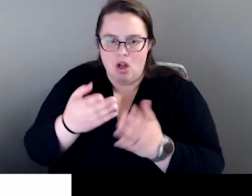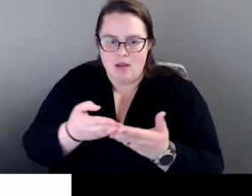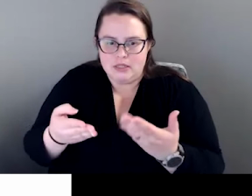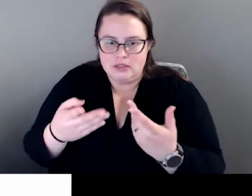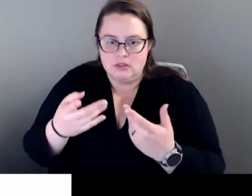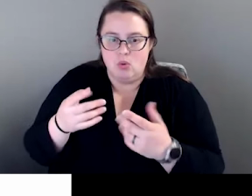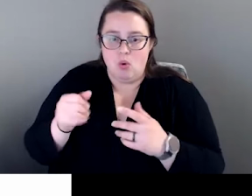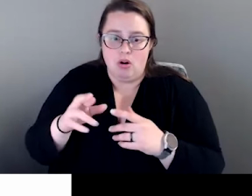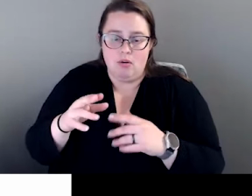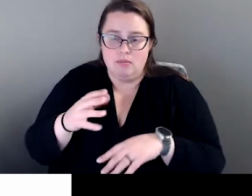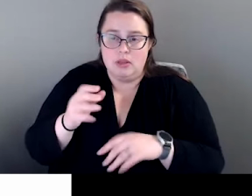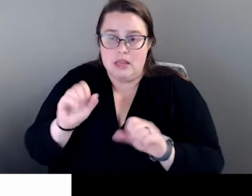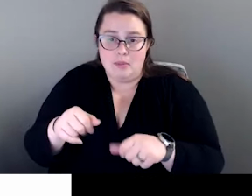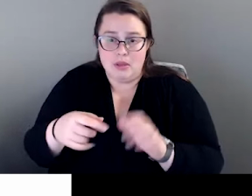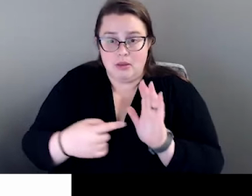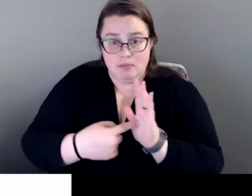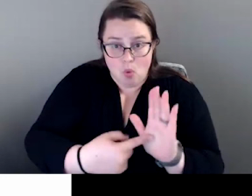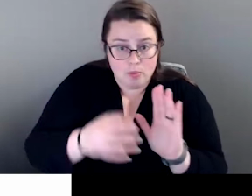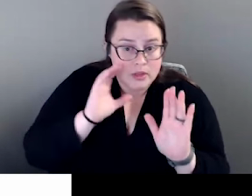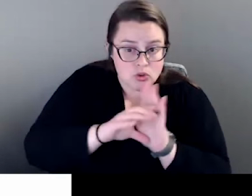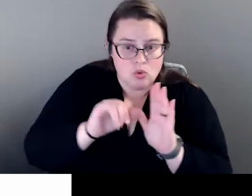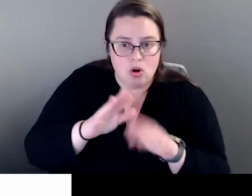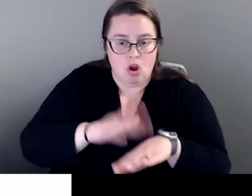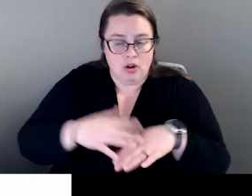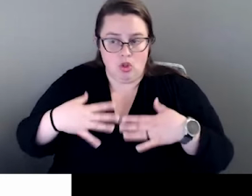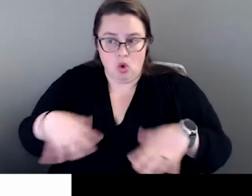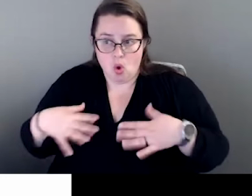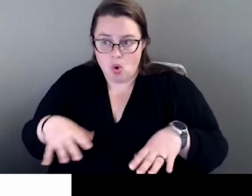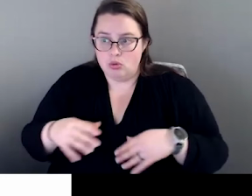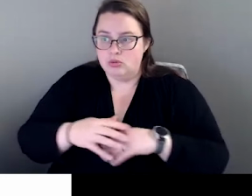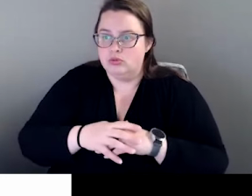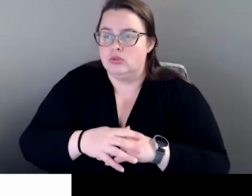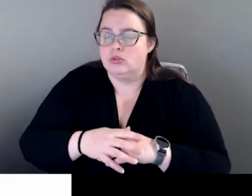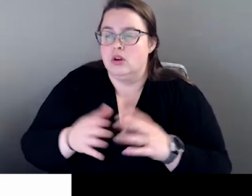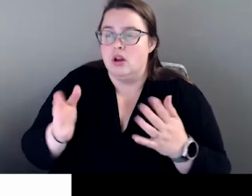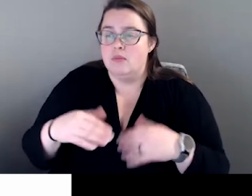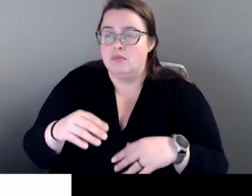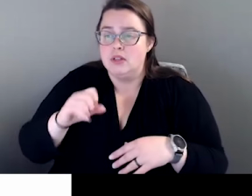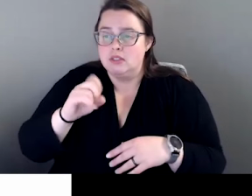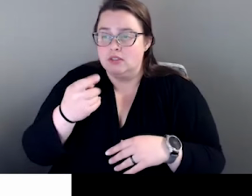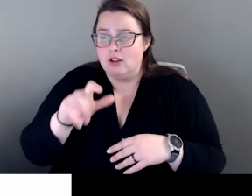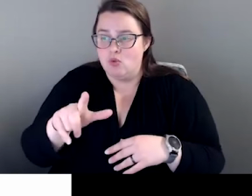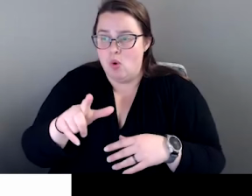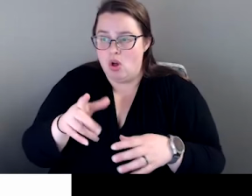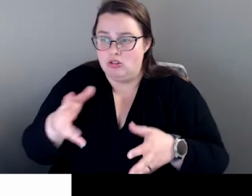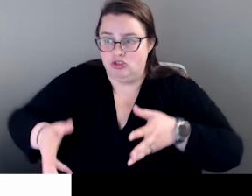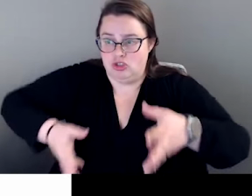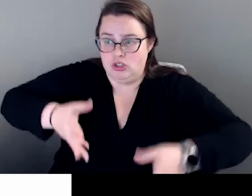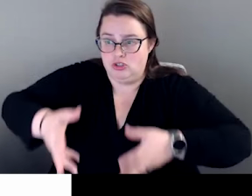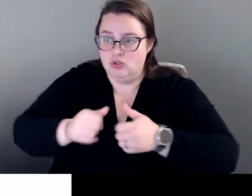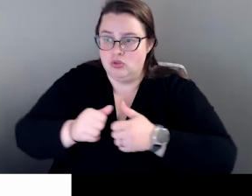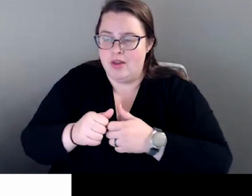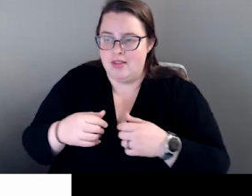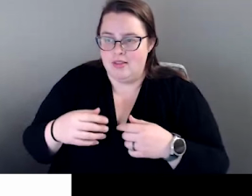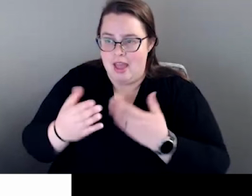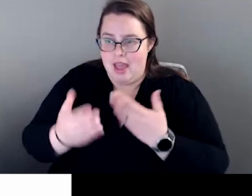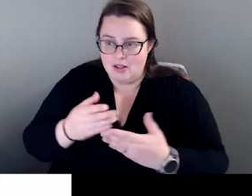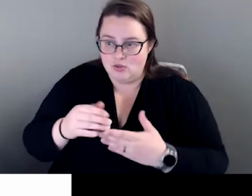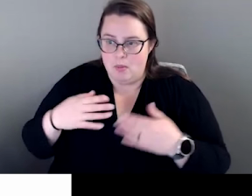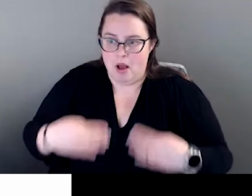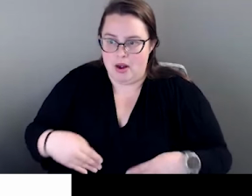too. Making sexual gestures with your hands or body movements, and delivering unwanted like letters or gifts